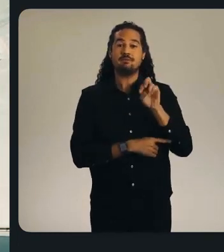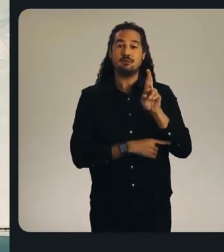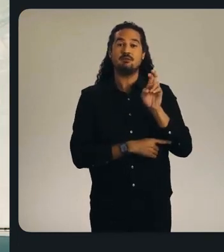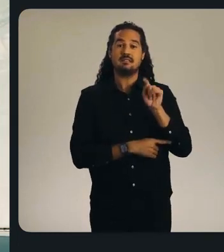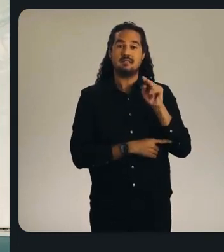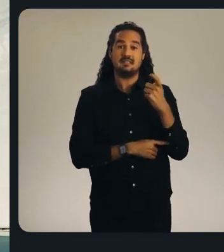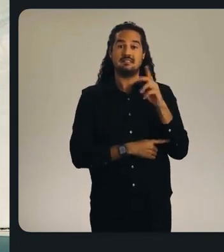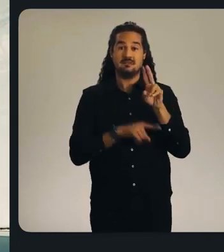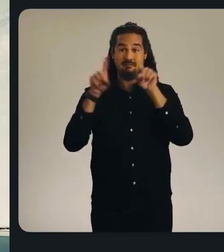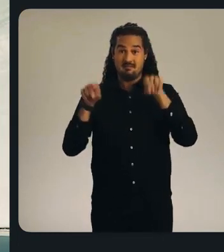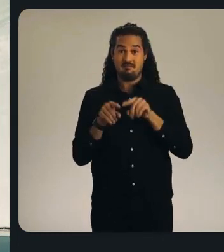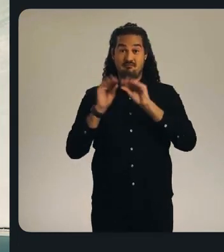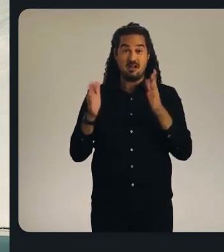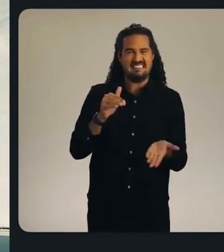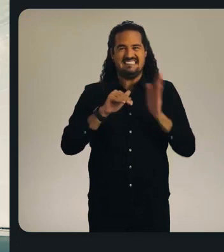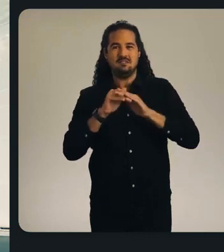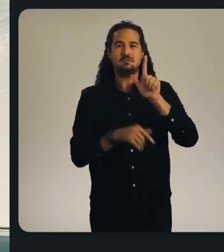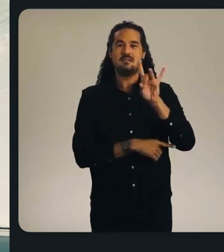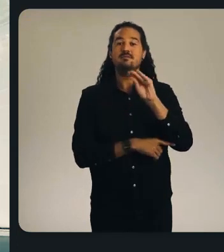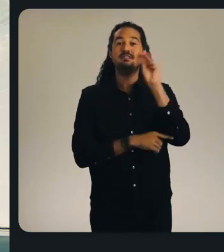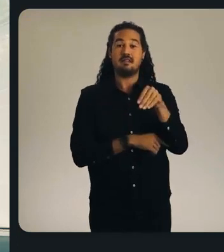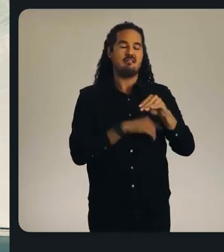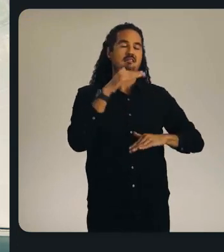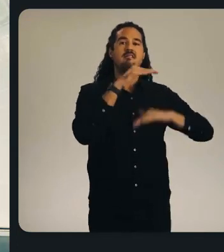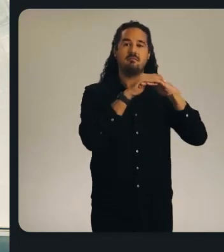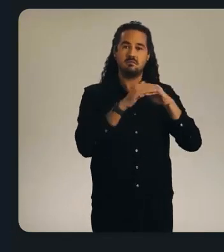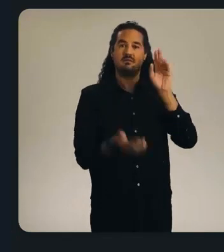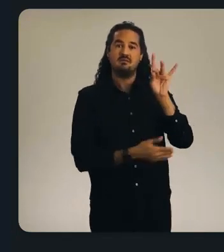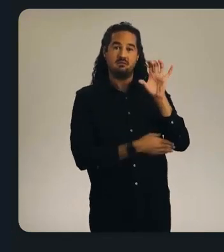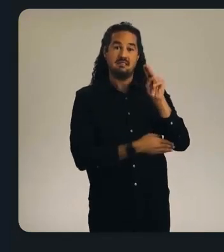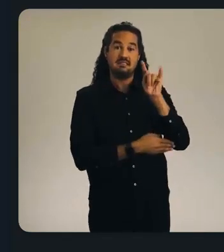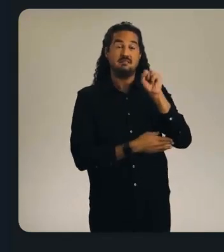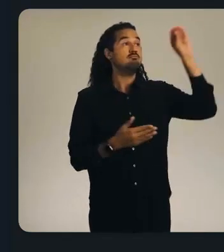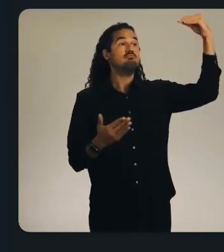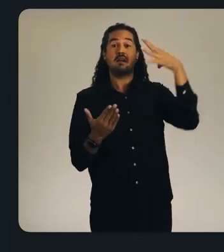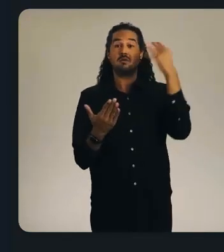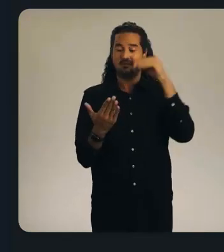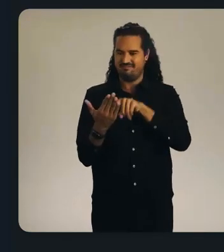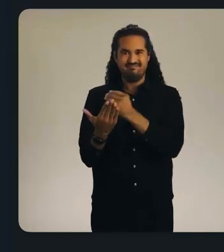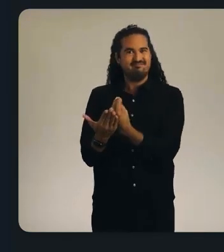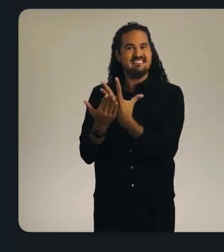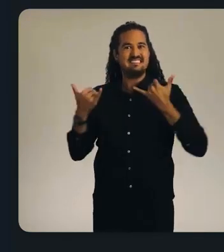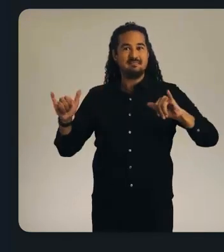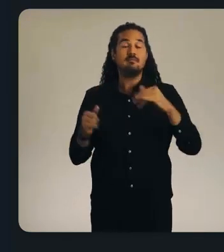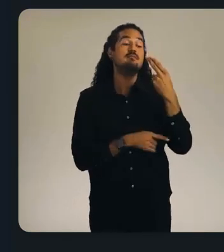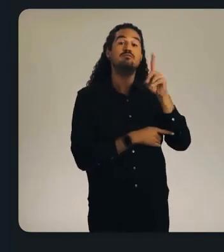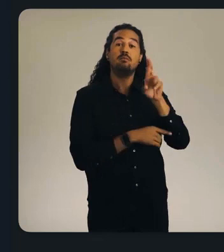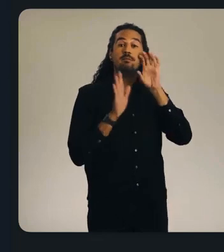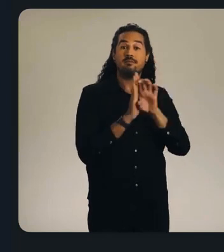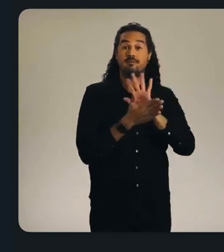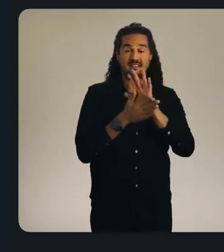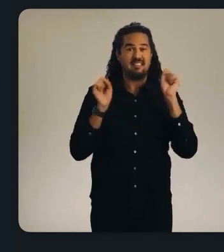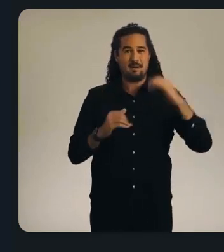It's 28% brighter, up to 800 nits, brilliant for viewing even when you're outside. For HDR content like photos and videos, the peak brightness is higher